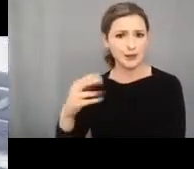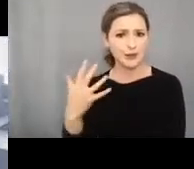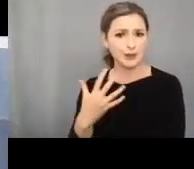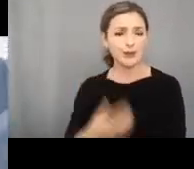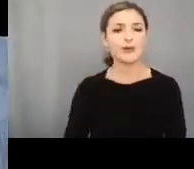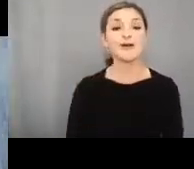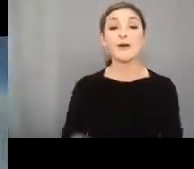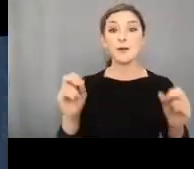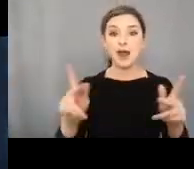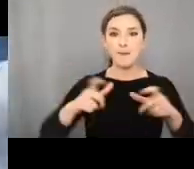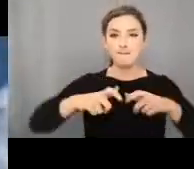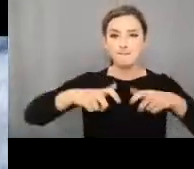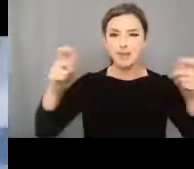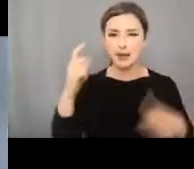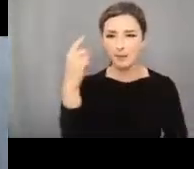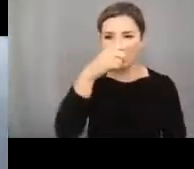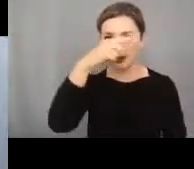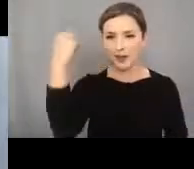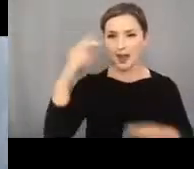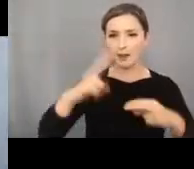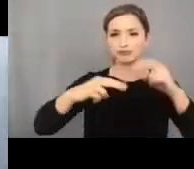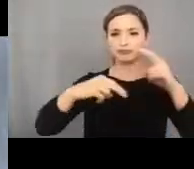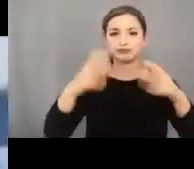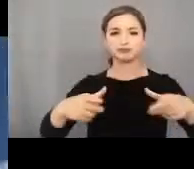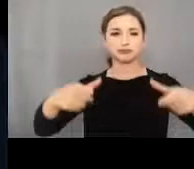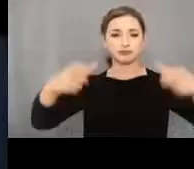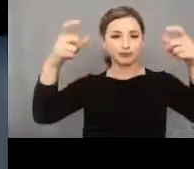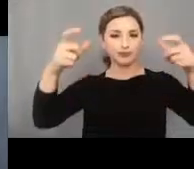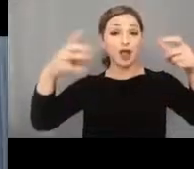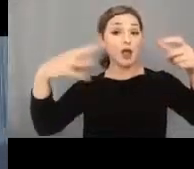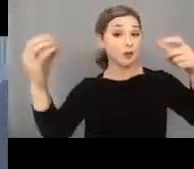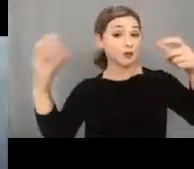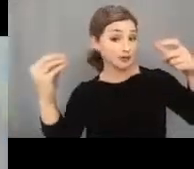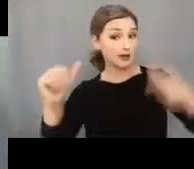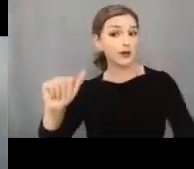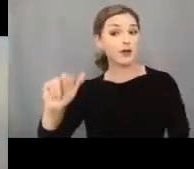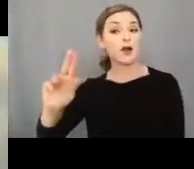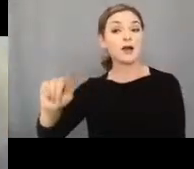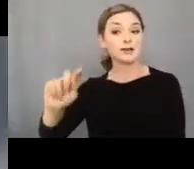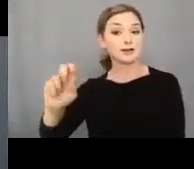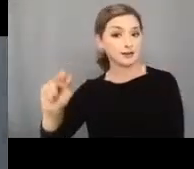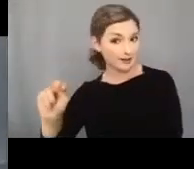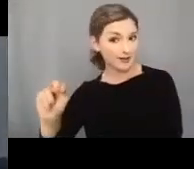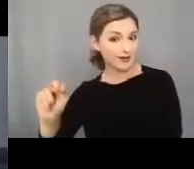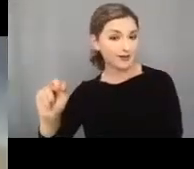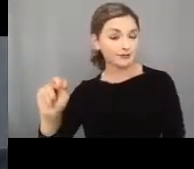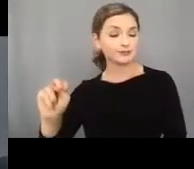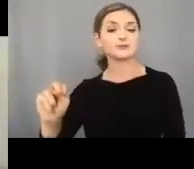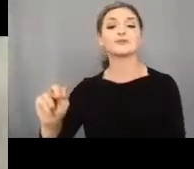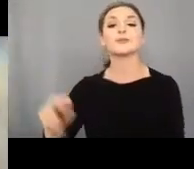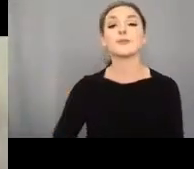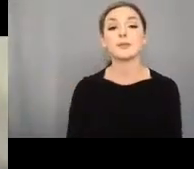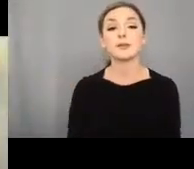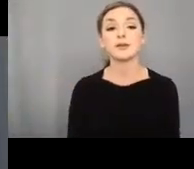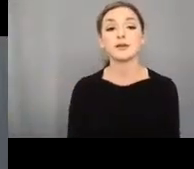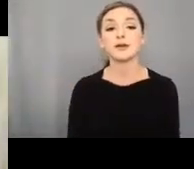building outside Autzen Stadium, this is where they practice